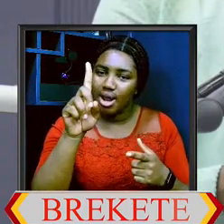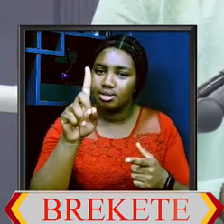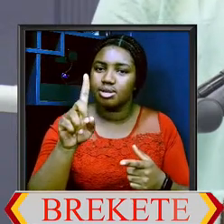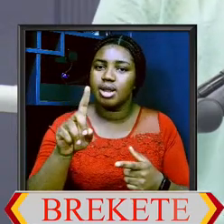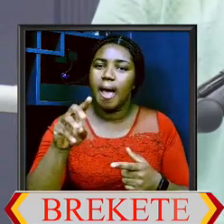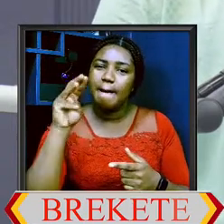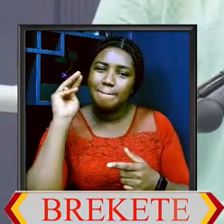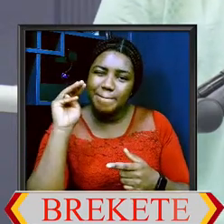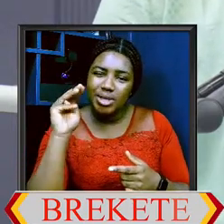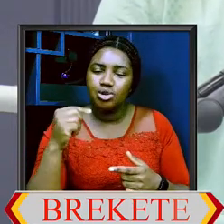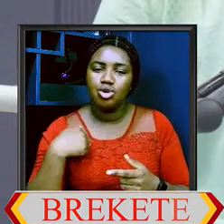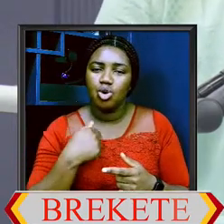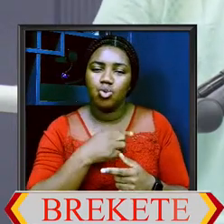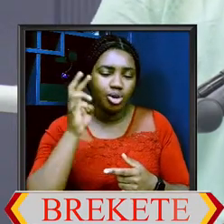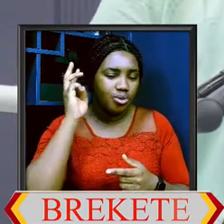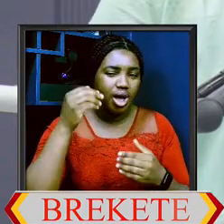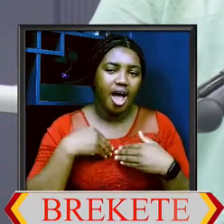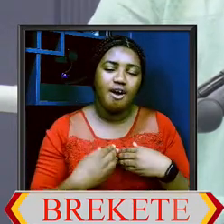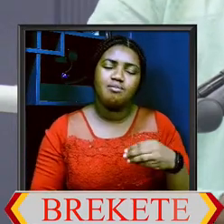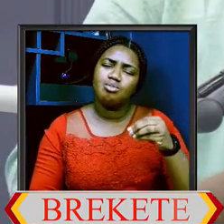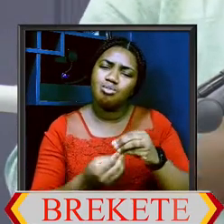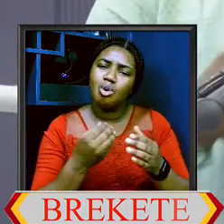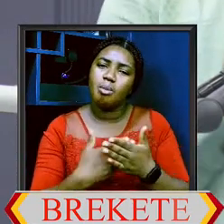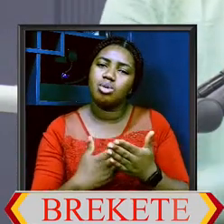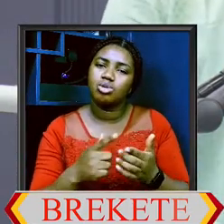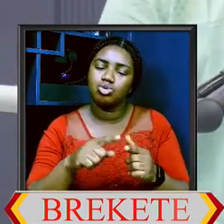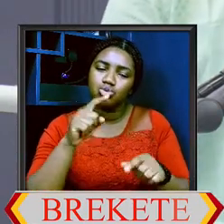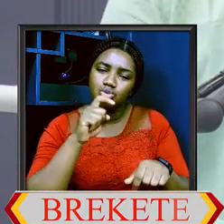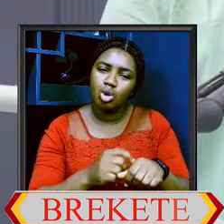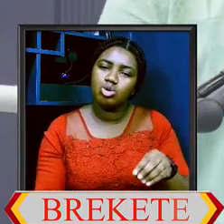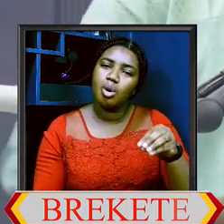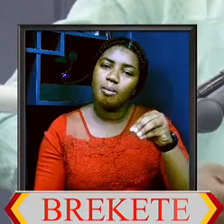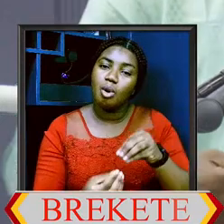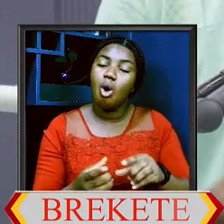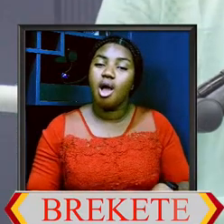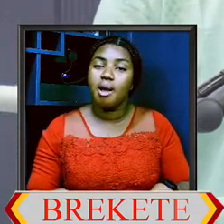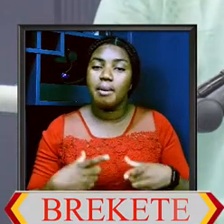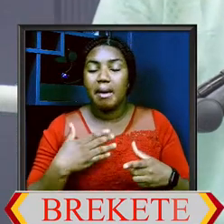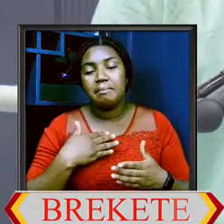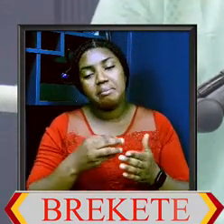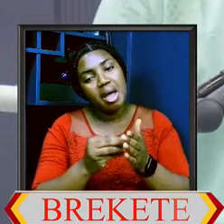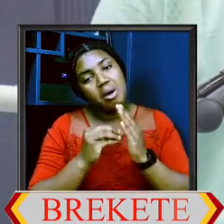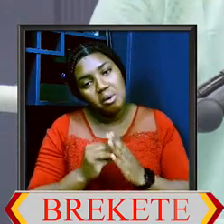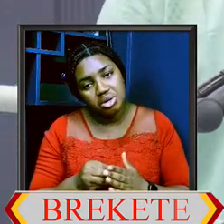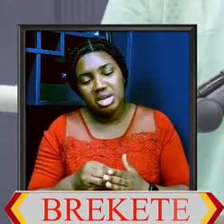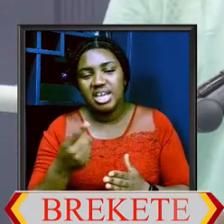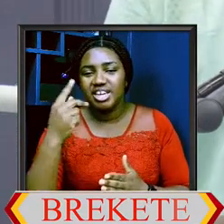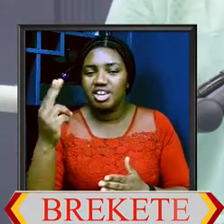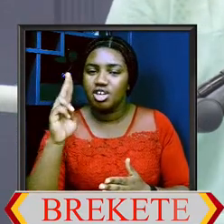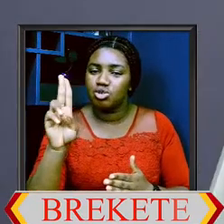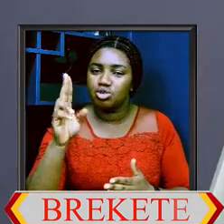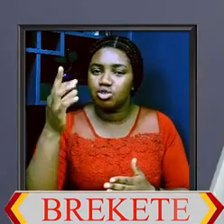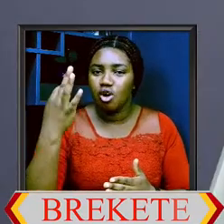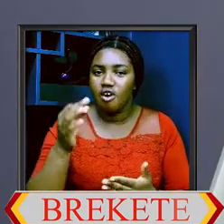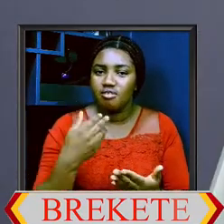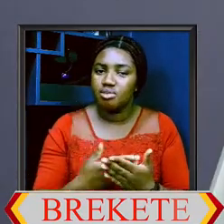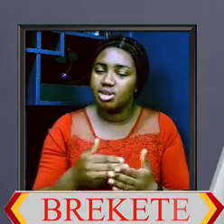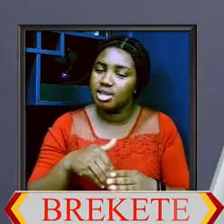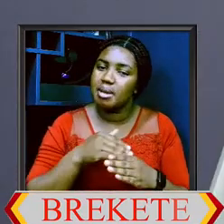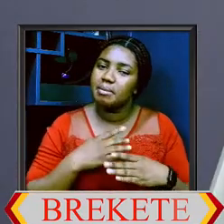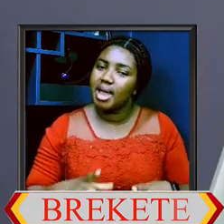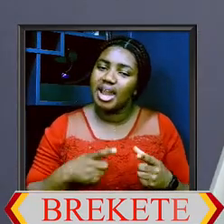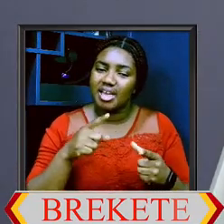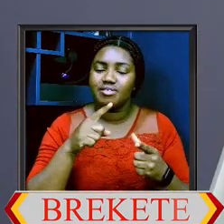more money to touch more lives I know my own be say the essence of money in my life is to help people with